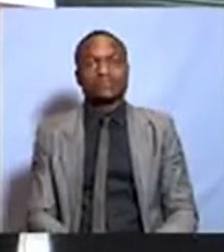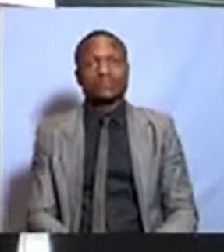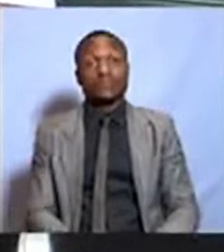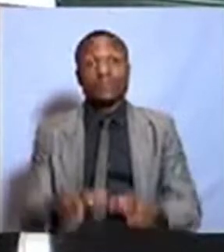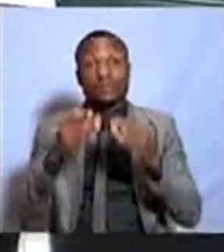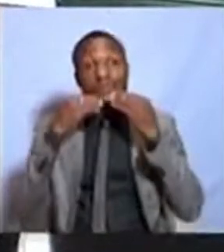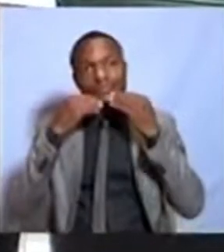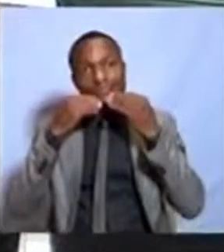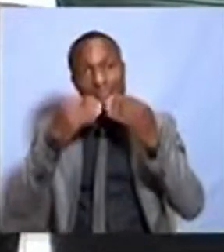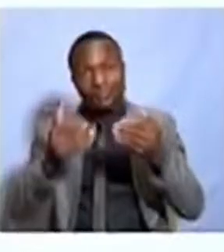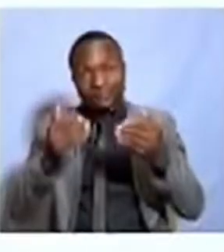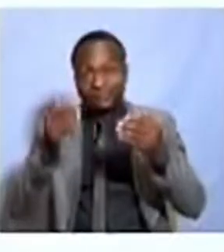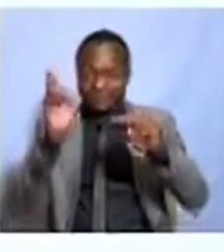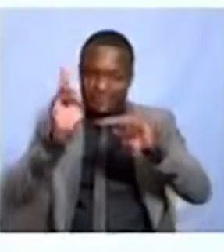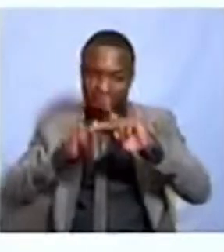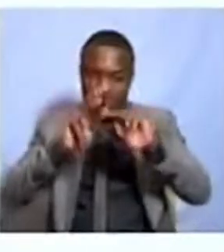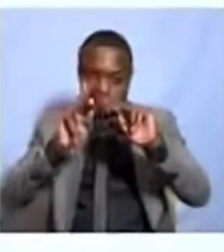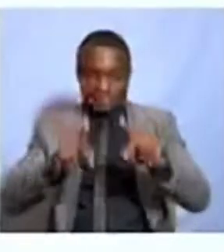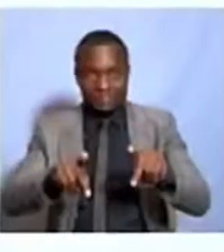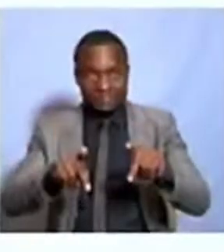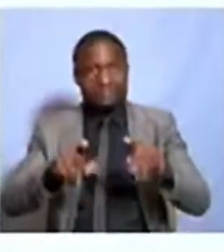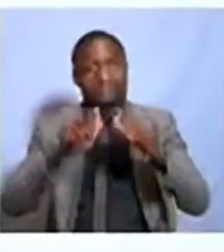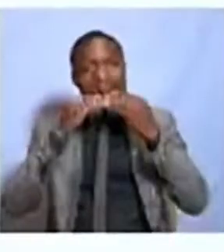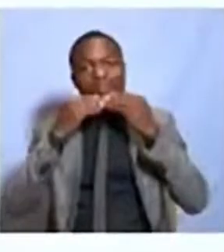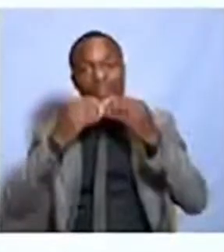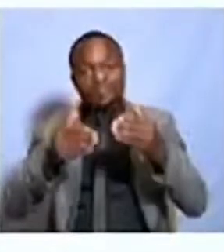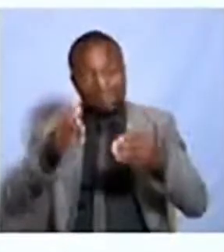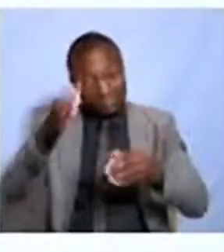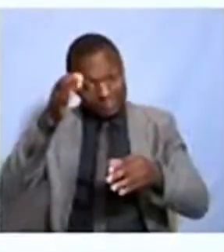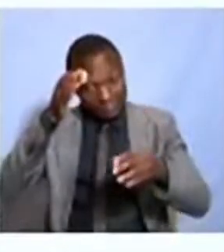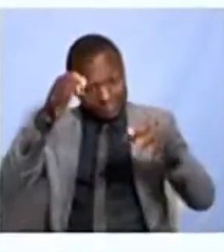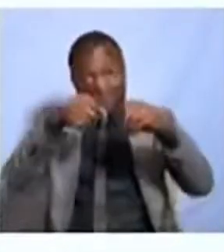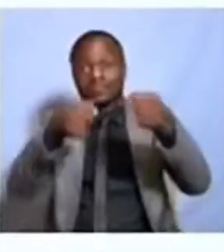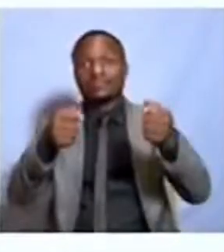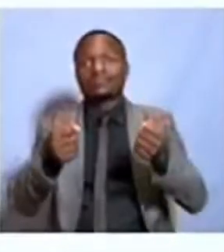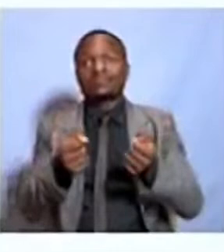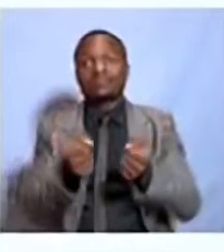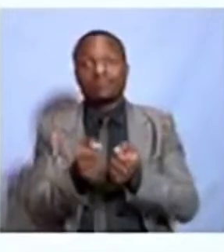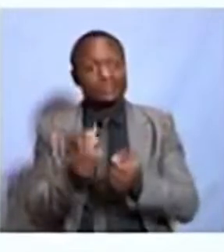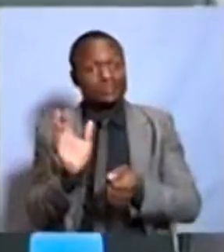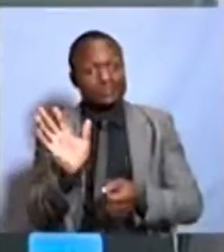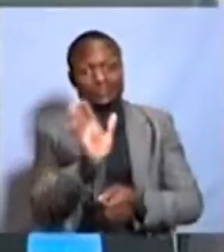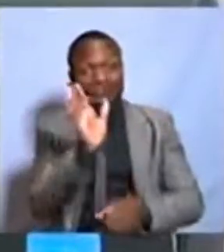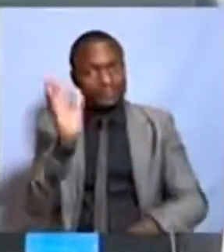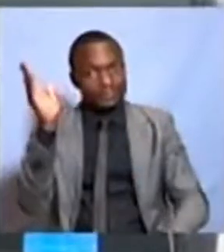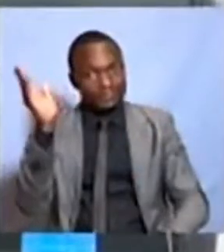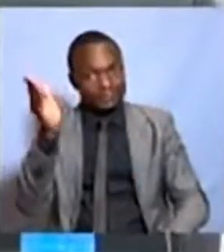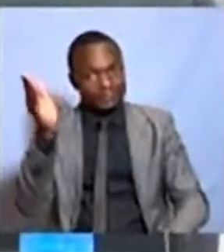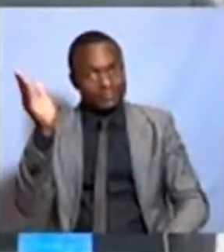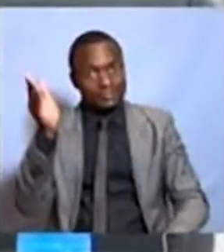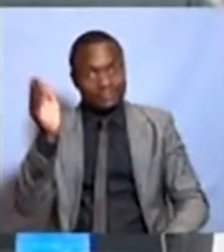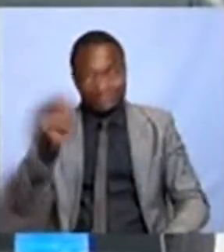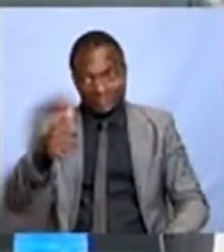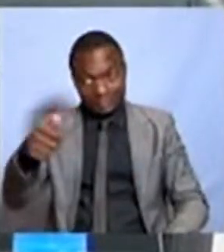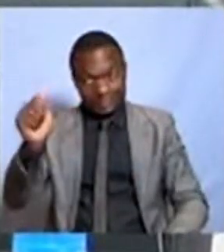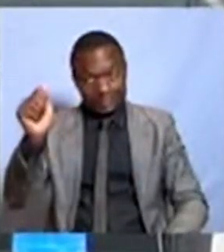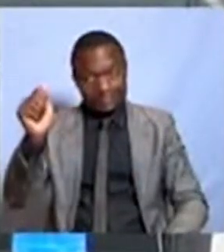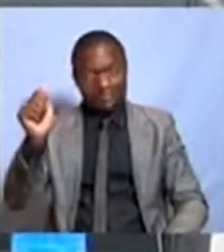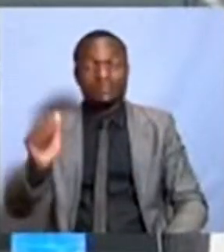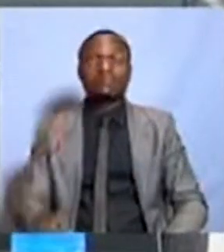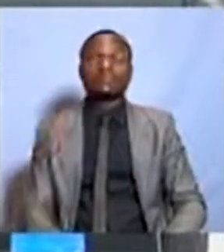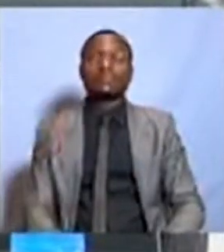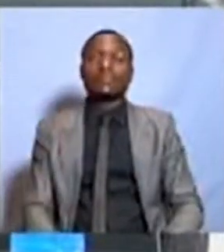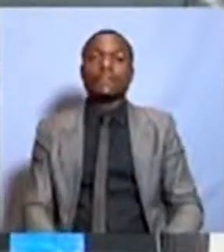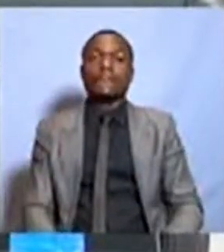Thank you very much, Chair, and thank you, civil society, for your presentation. For me, it's just